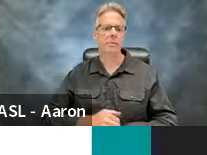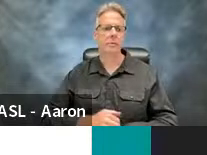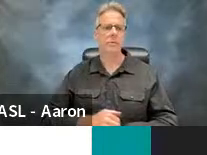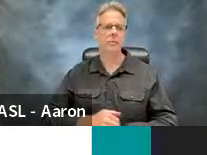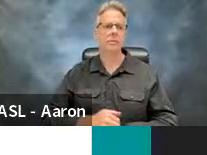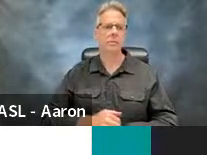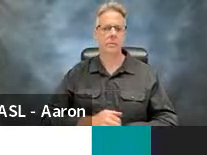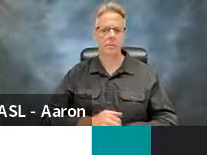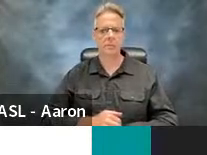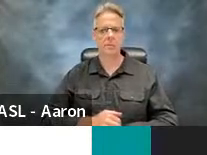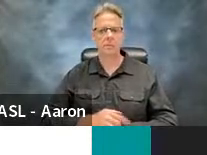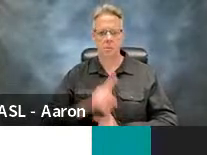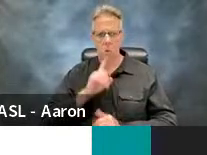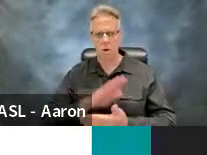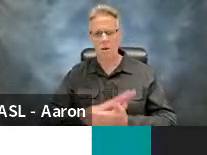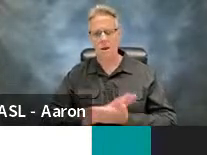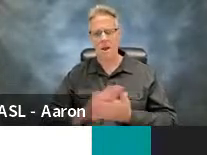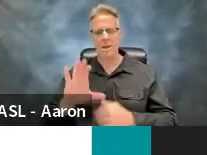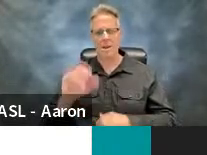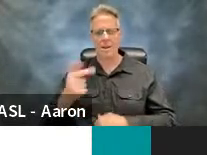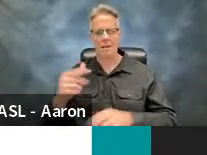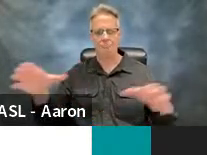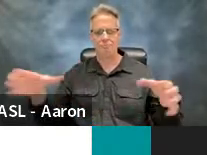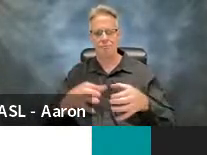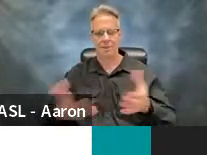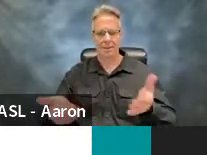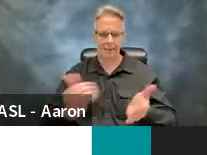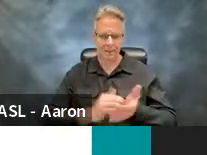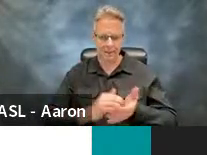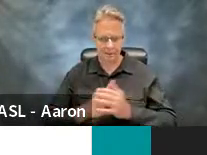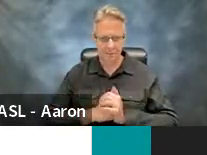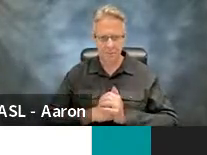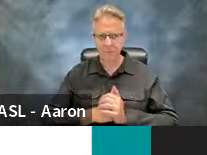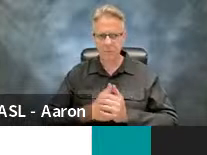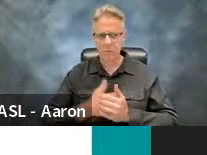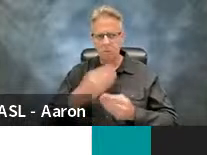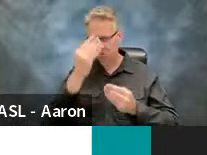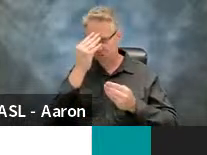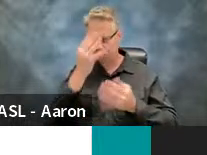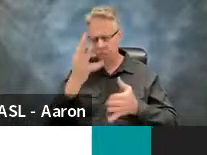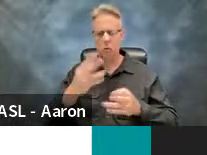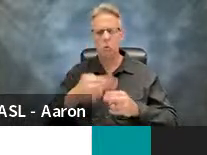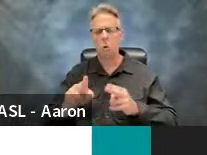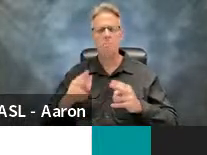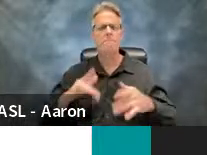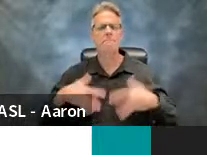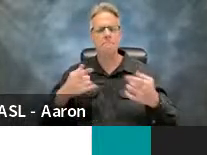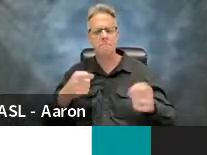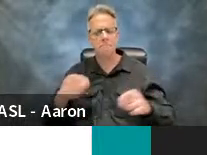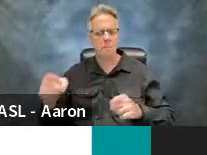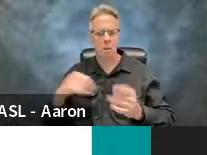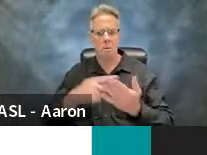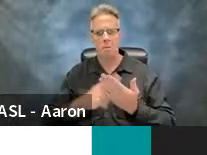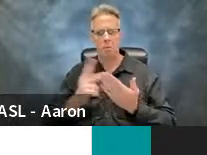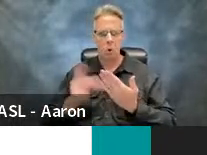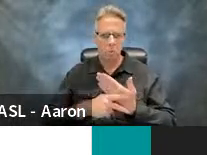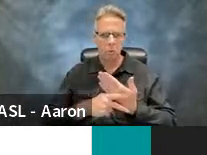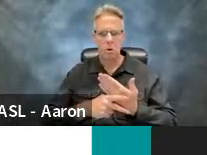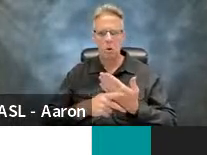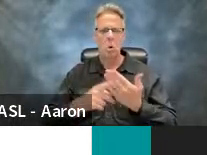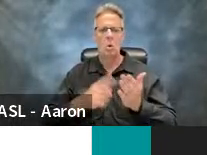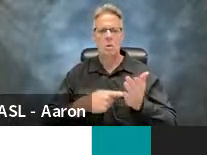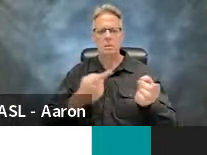it's good to have the CAG back together. So I just want to give you a brief update on where the program is moving on